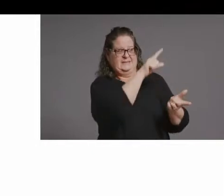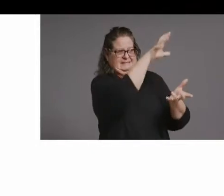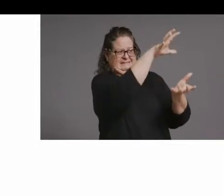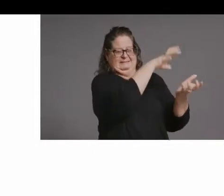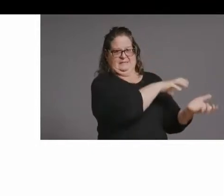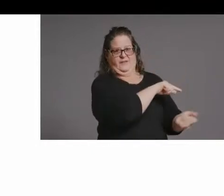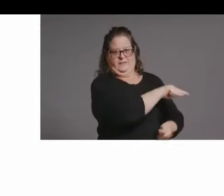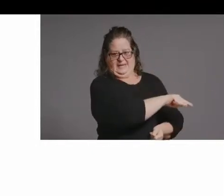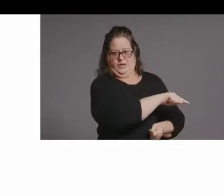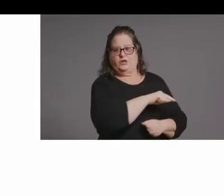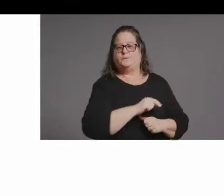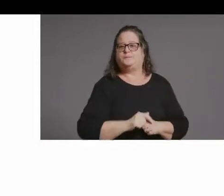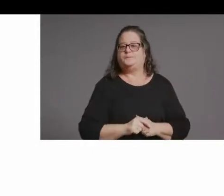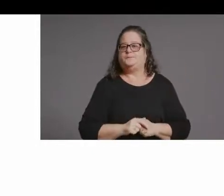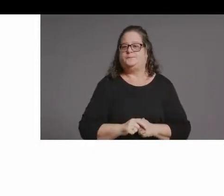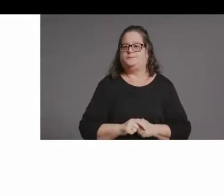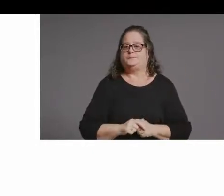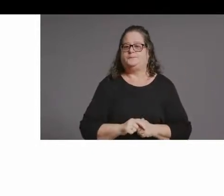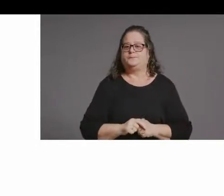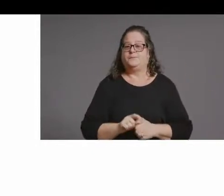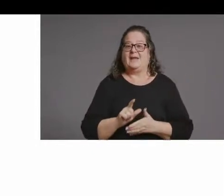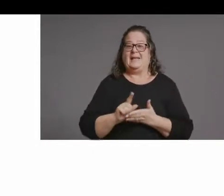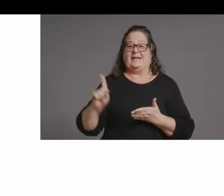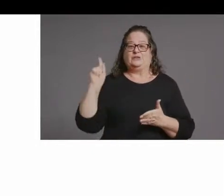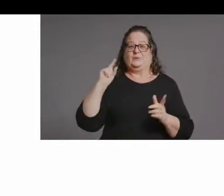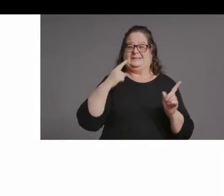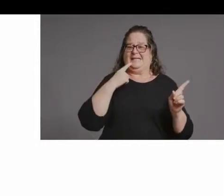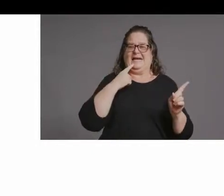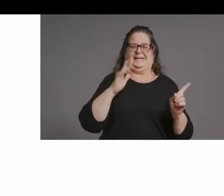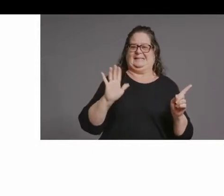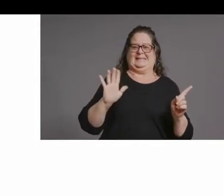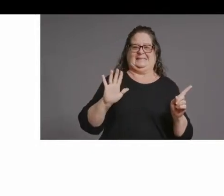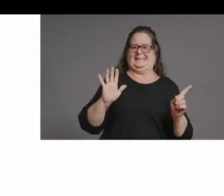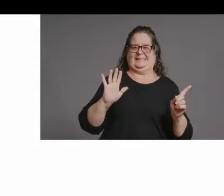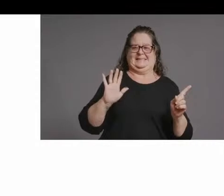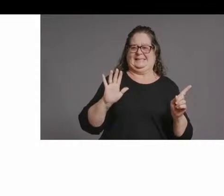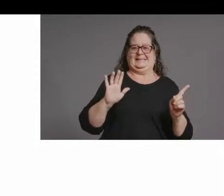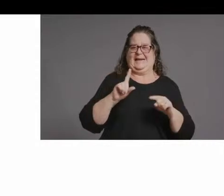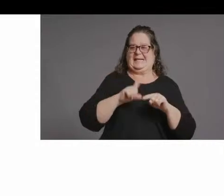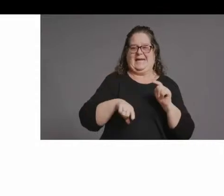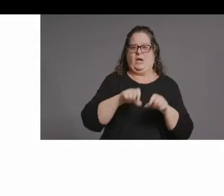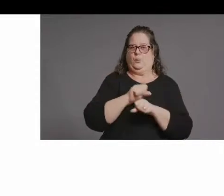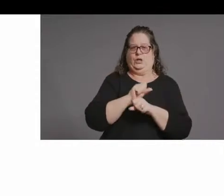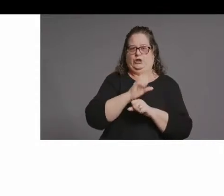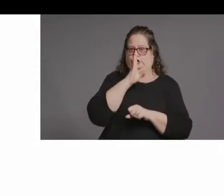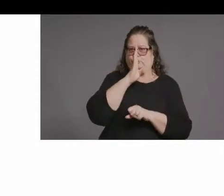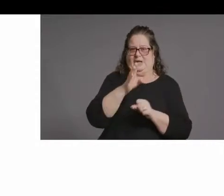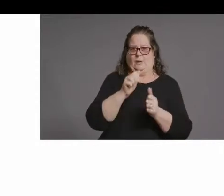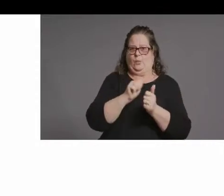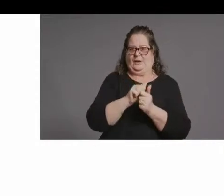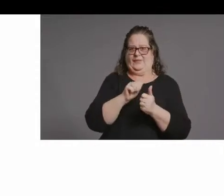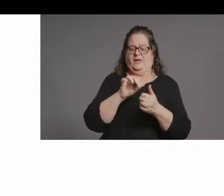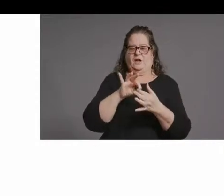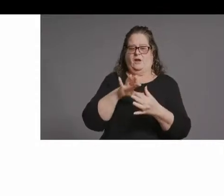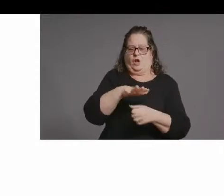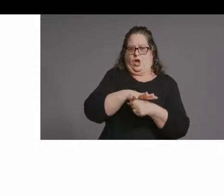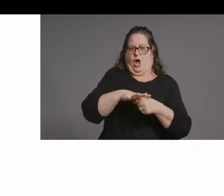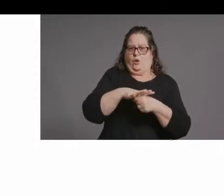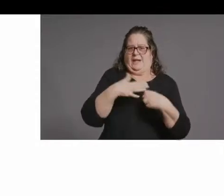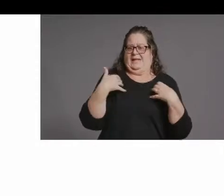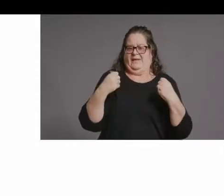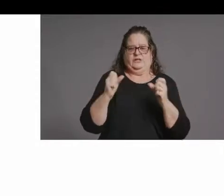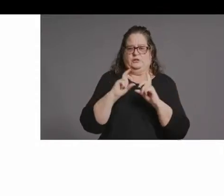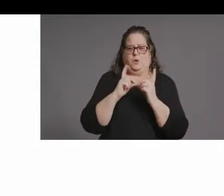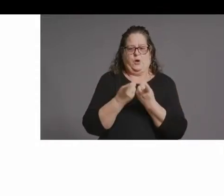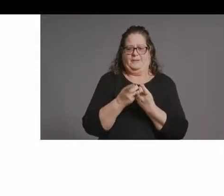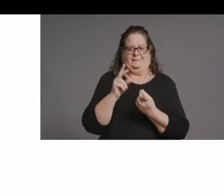that they cannot work directly with the local health department, that they have to sign an agreement to the state. We